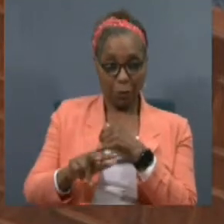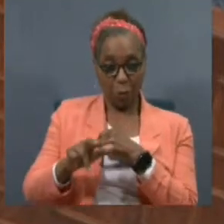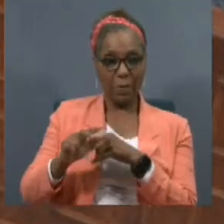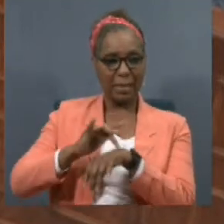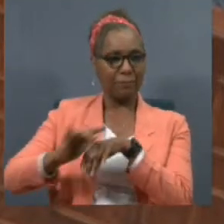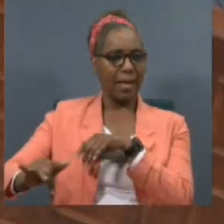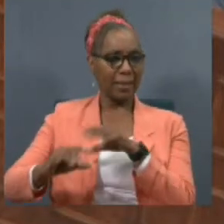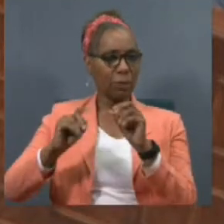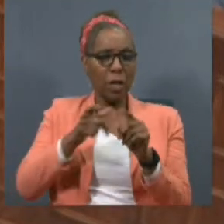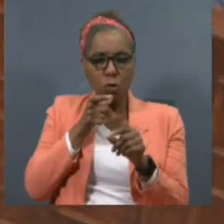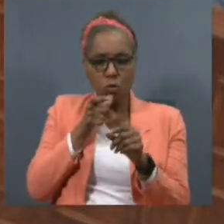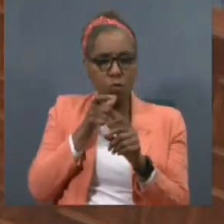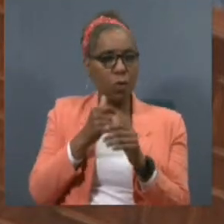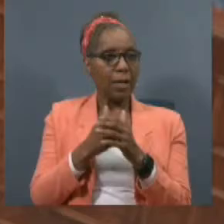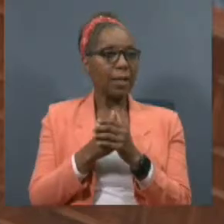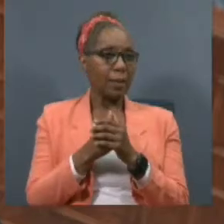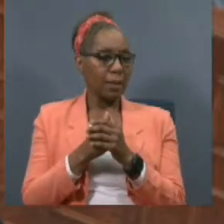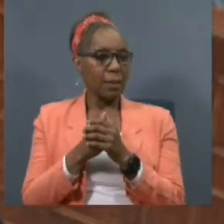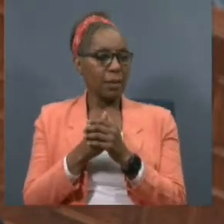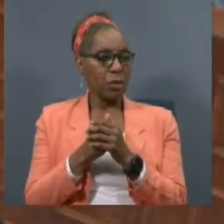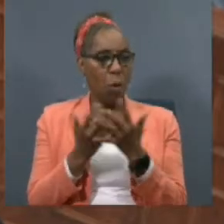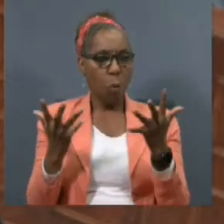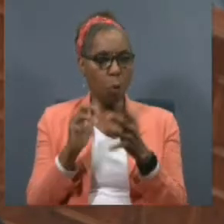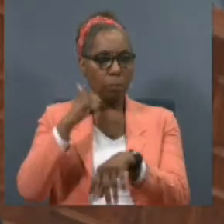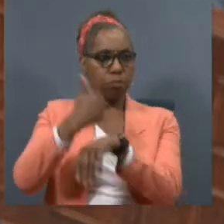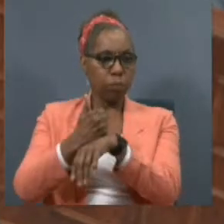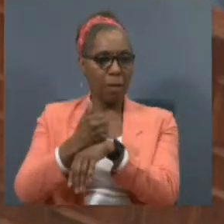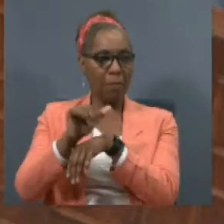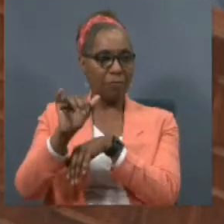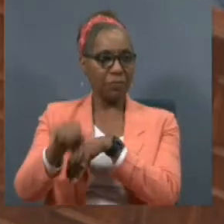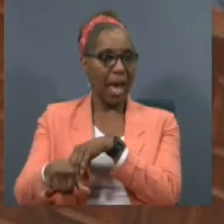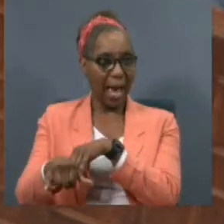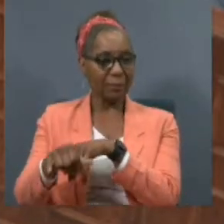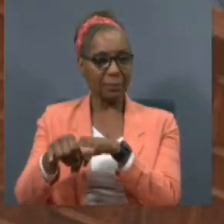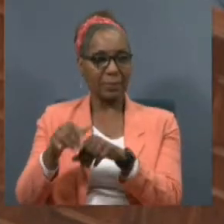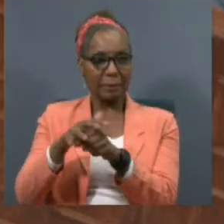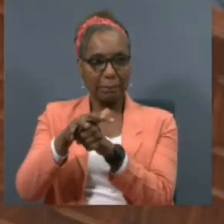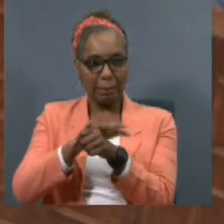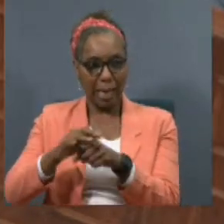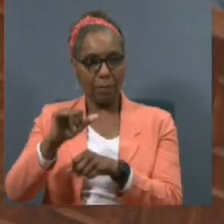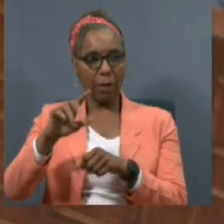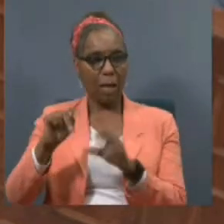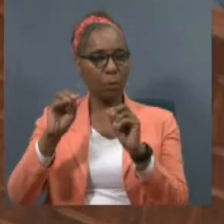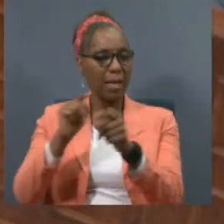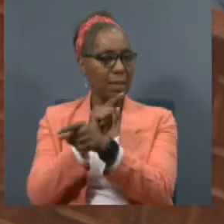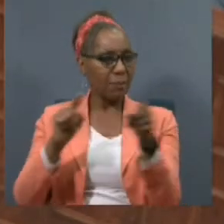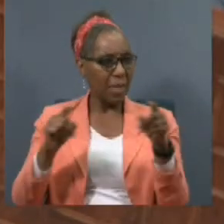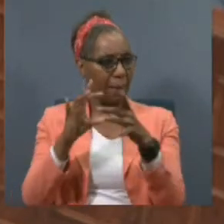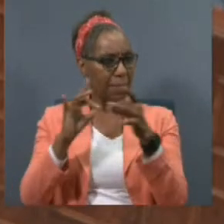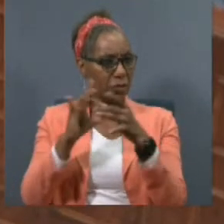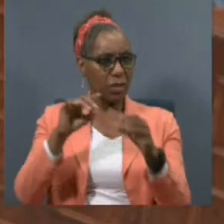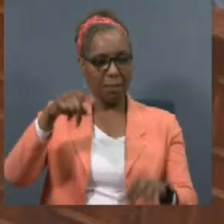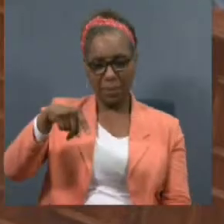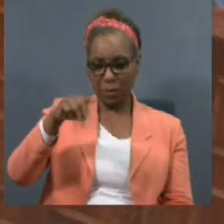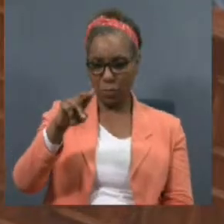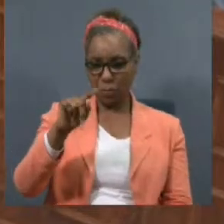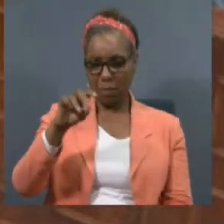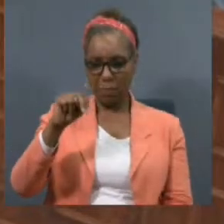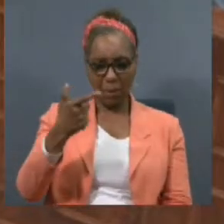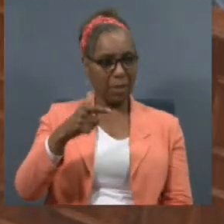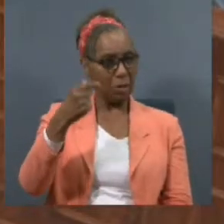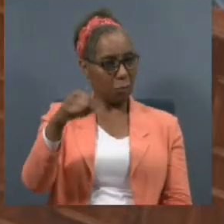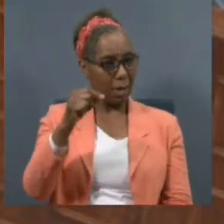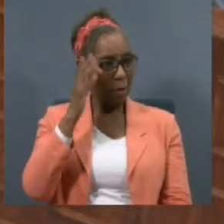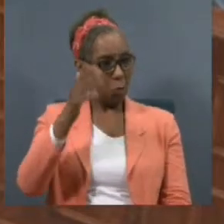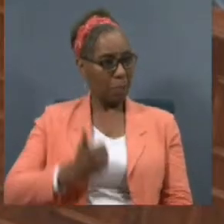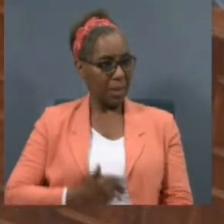so when whoever was reading what was going to go on this lot, I mentioned a putting green. Is that going to be a live putting green